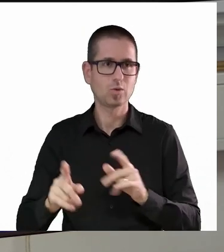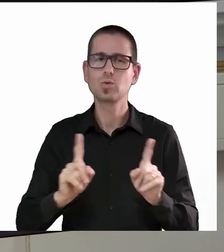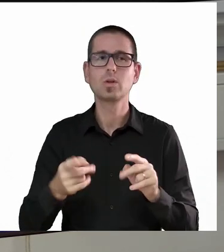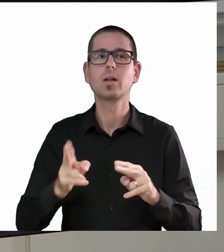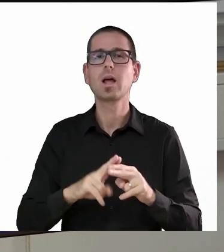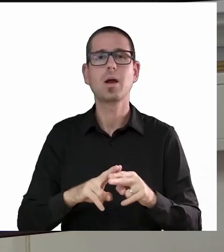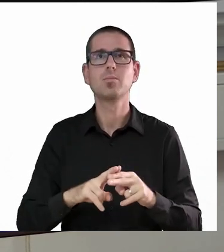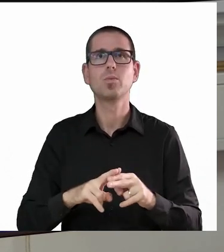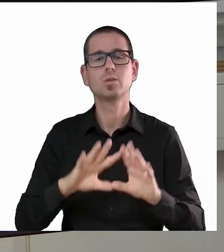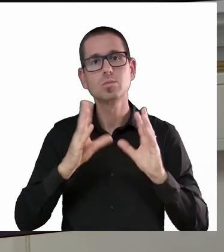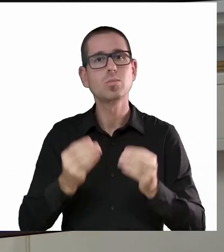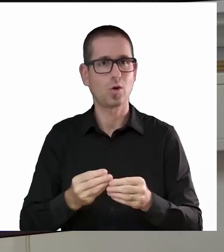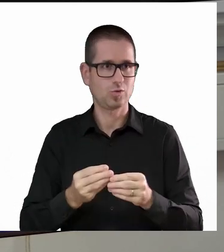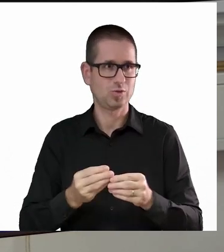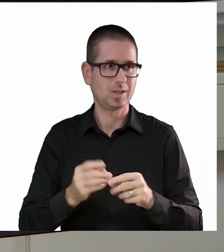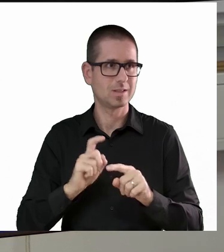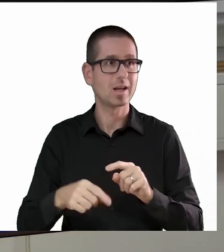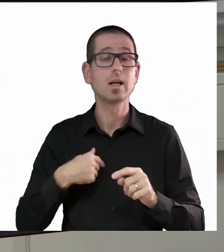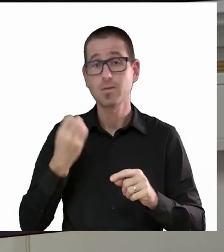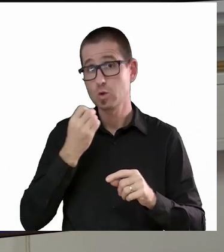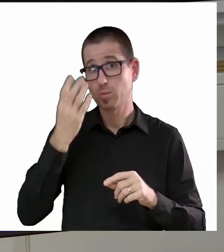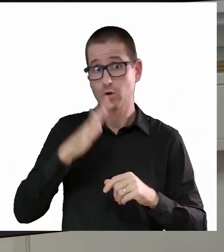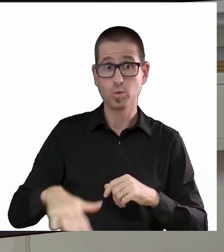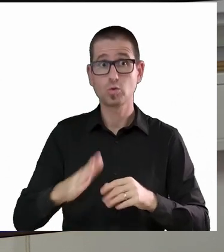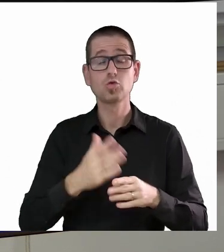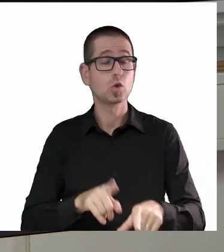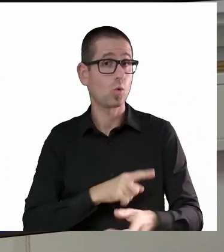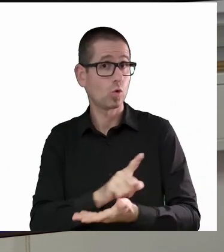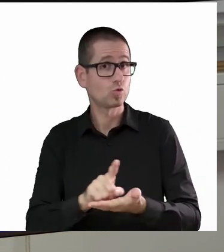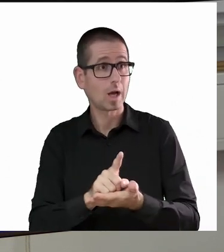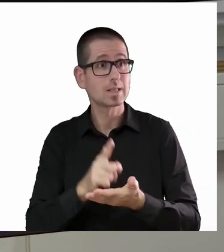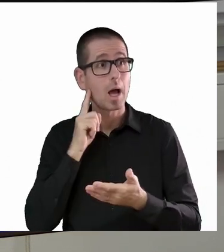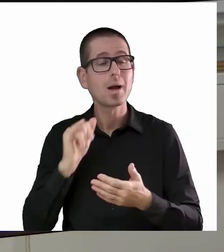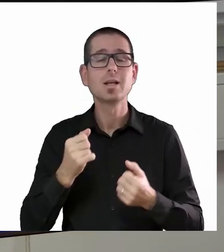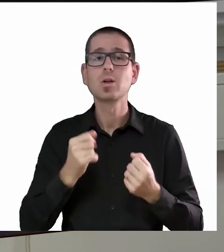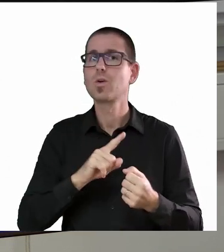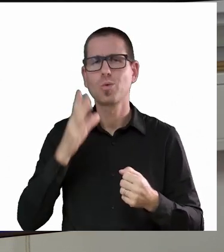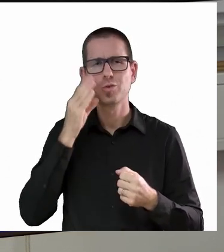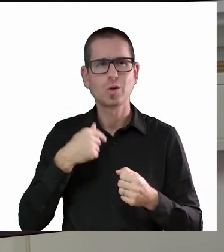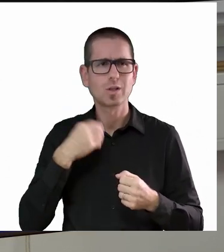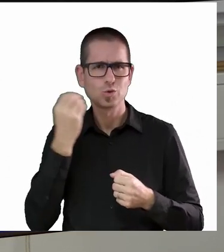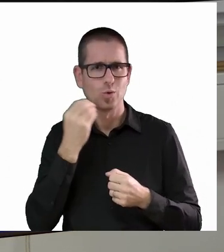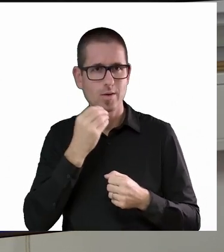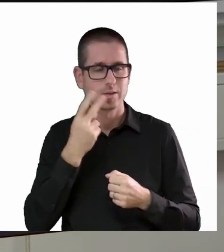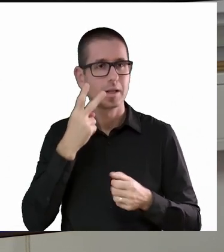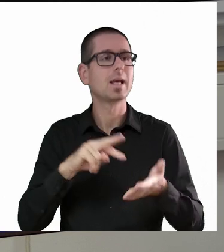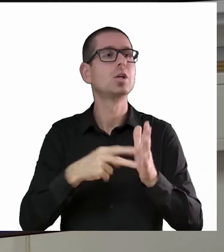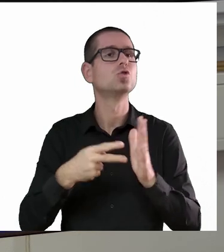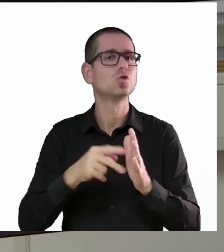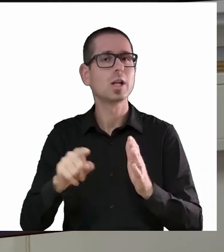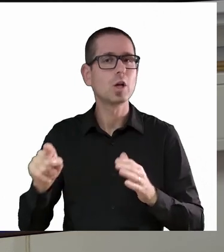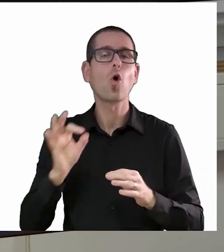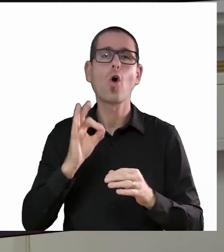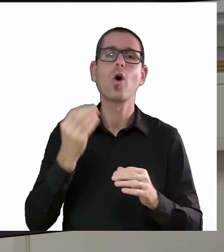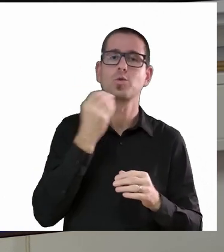thing because I'm in the education for quite some time, and it's very unusual for me to learn from the engineers about